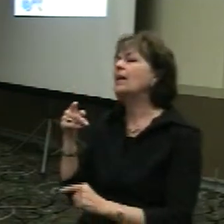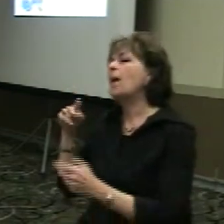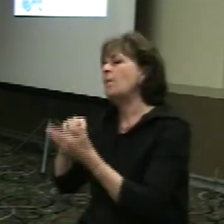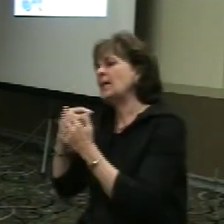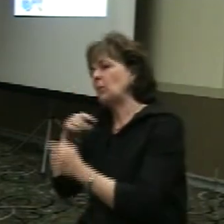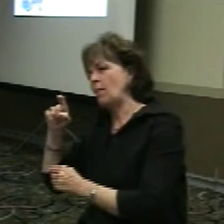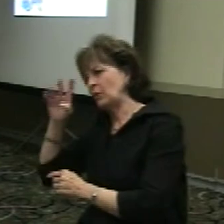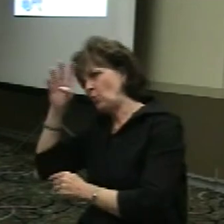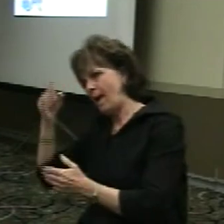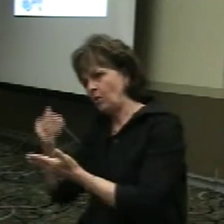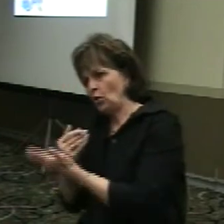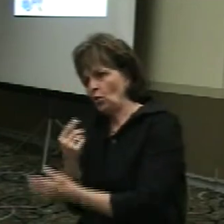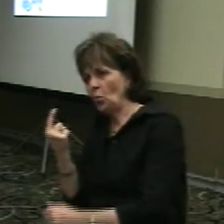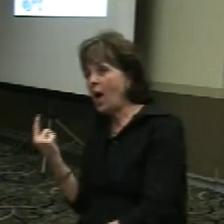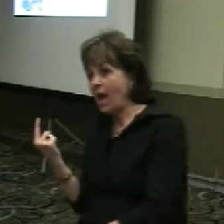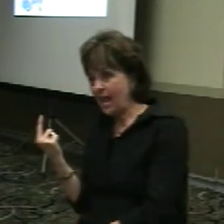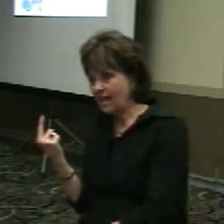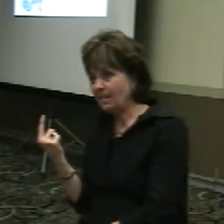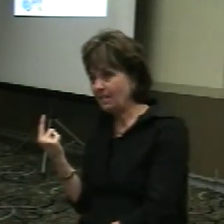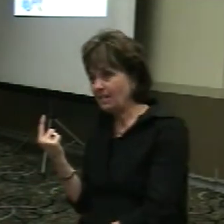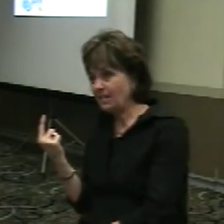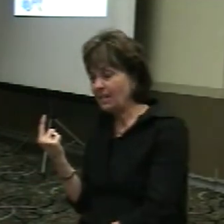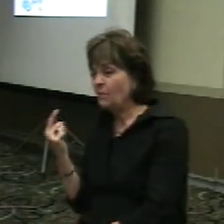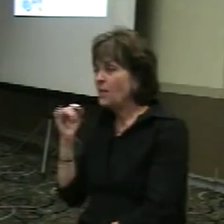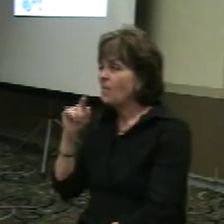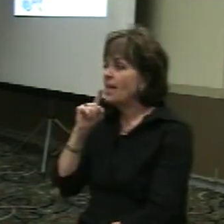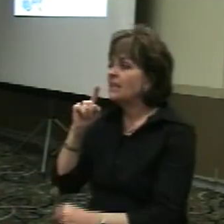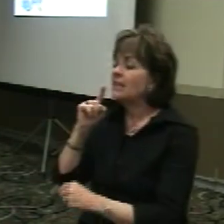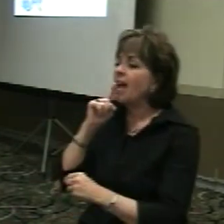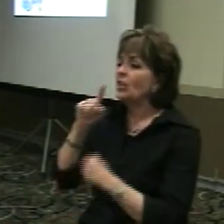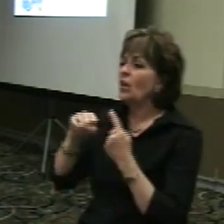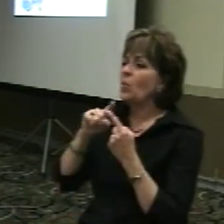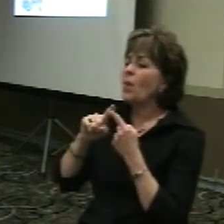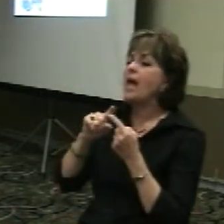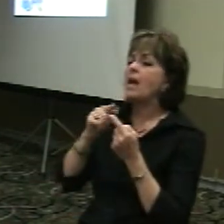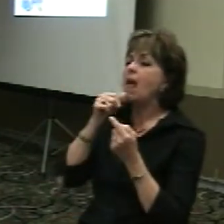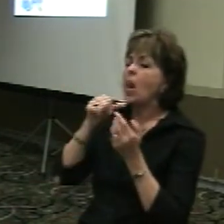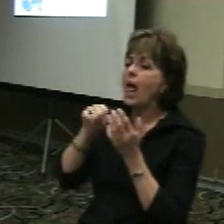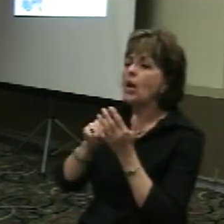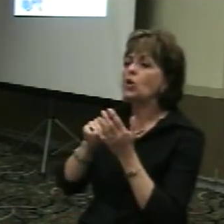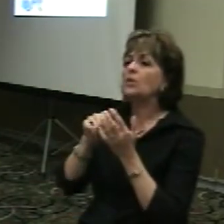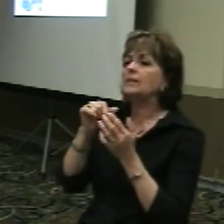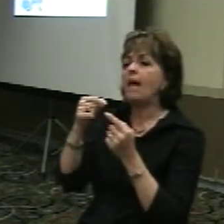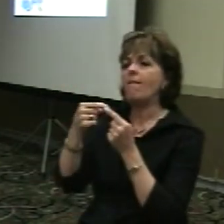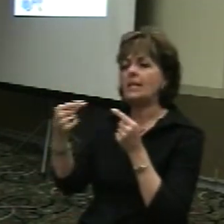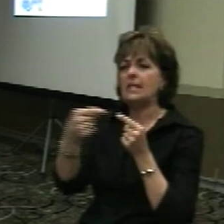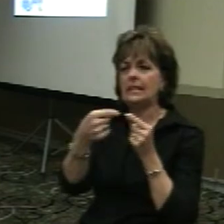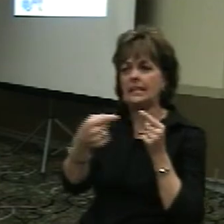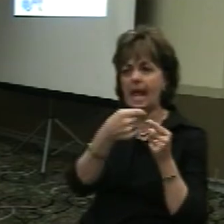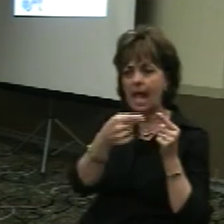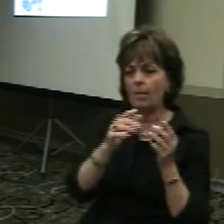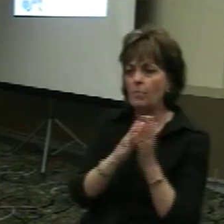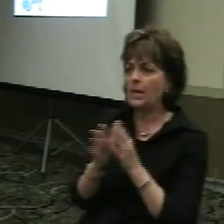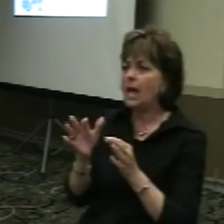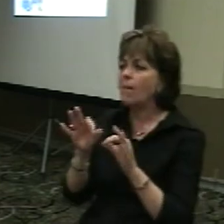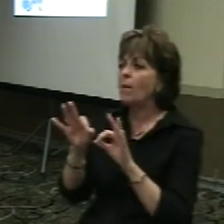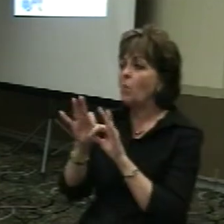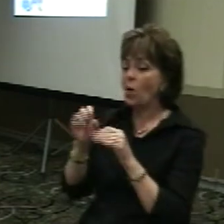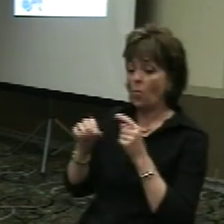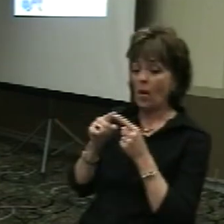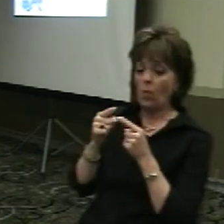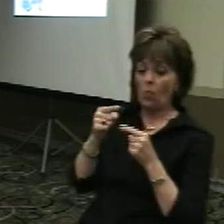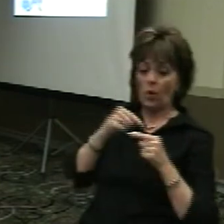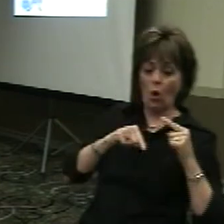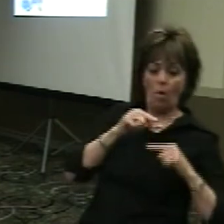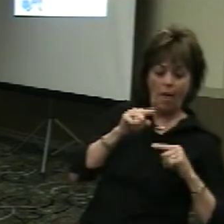a new one. All right? Now, that's actually when letters of dissent become important. Usually it's when we go back at that,